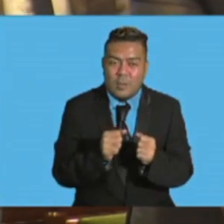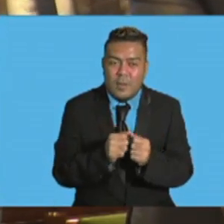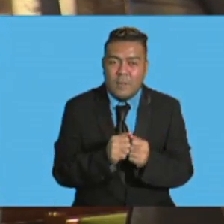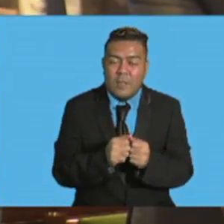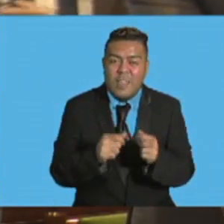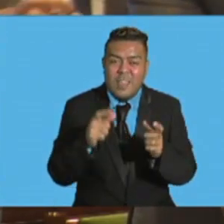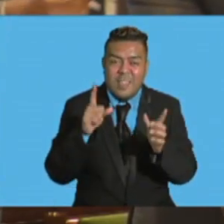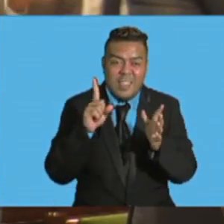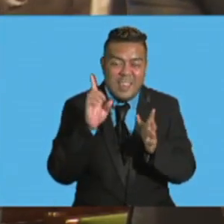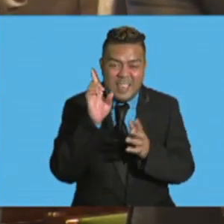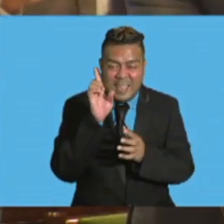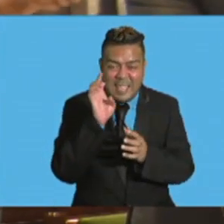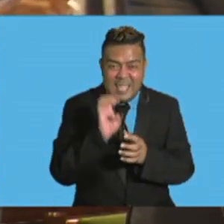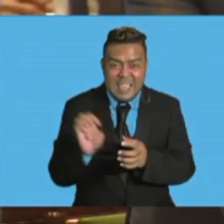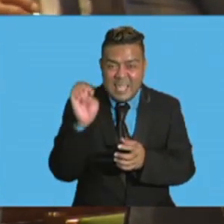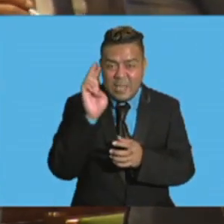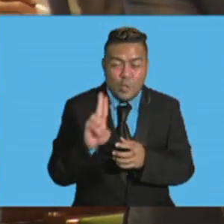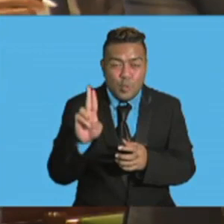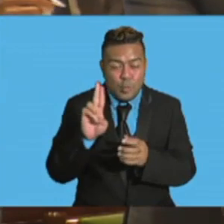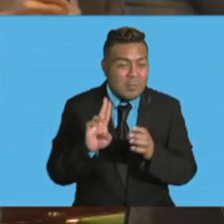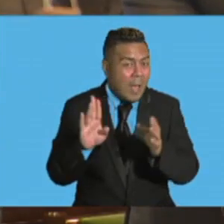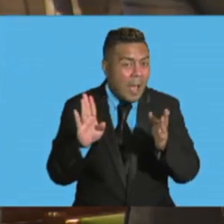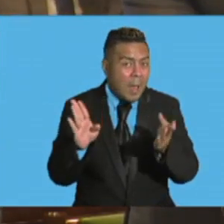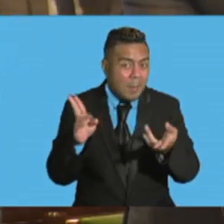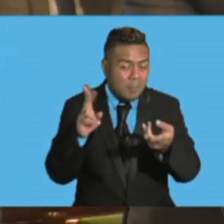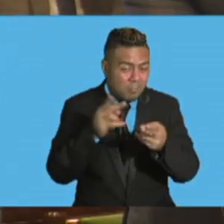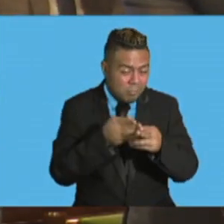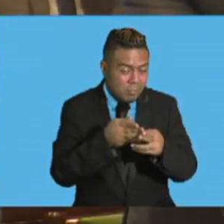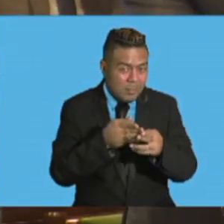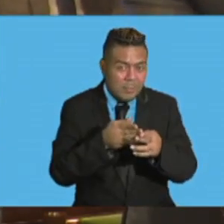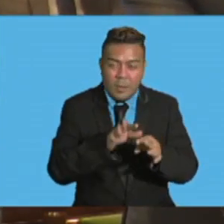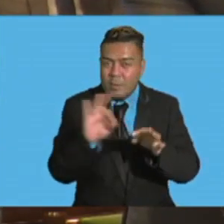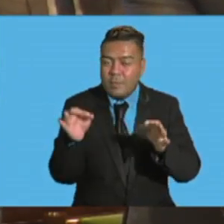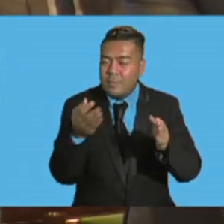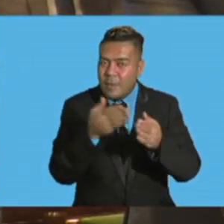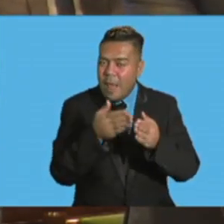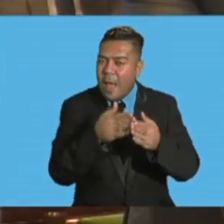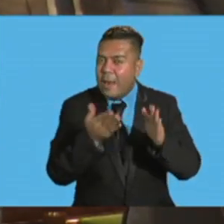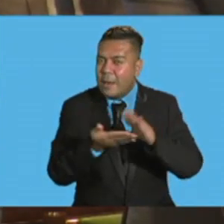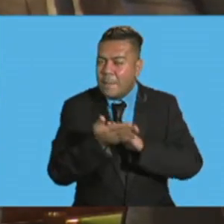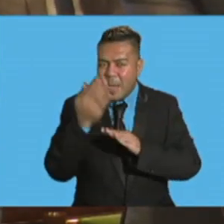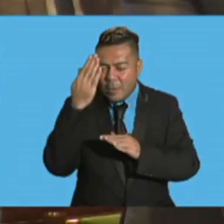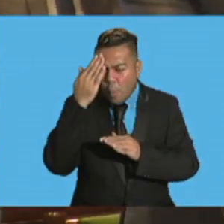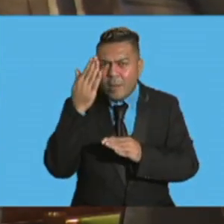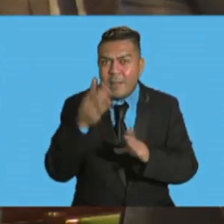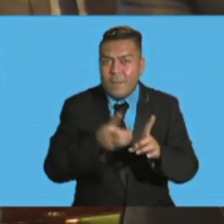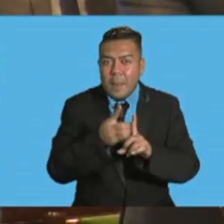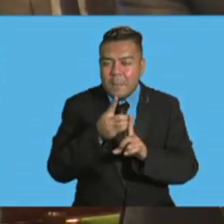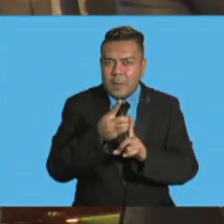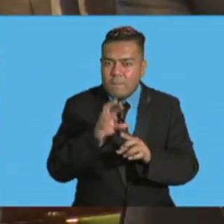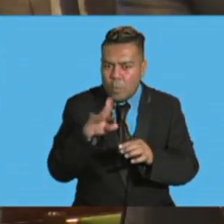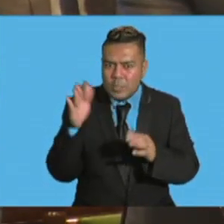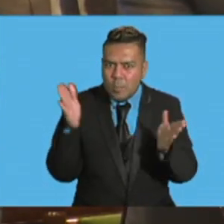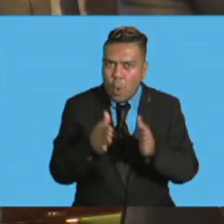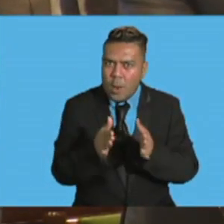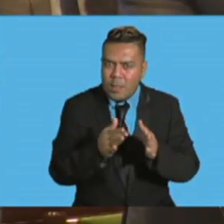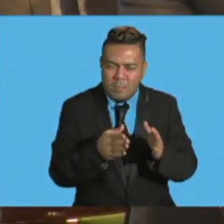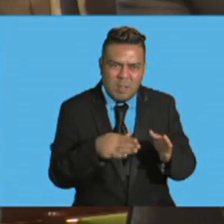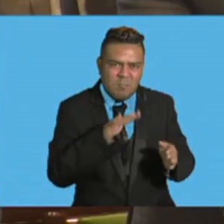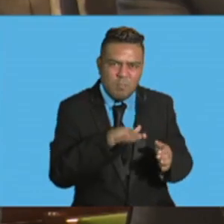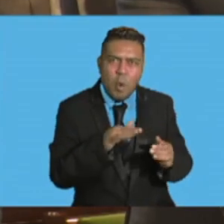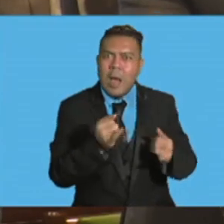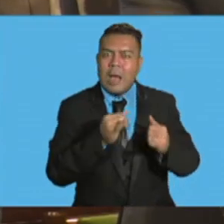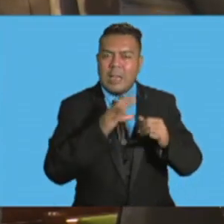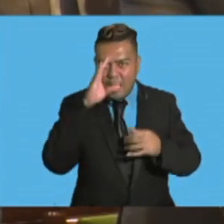approach, calling the process non-transparent and unfair, adding that it undermined the development aspirations of small and vulnerable countries in